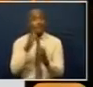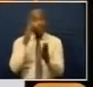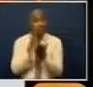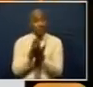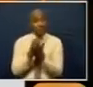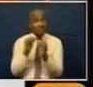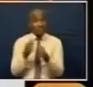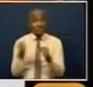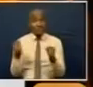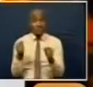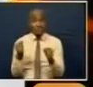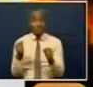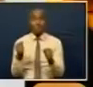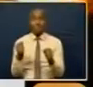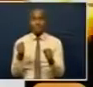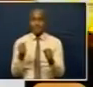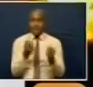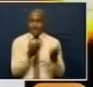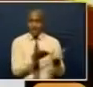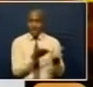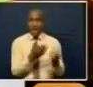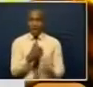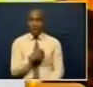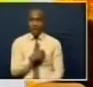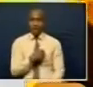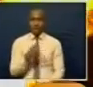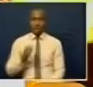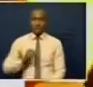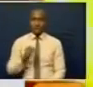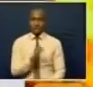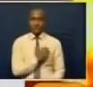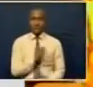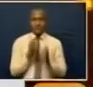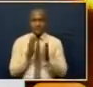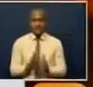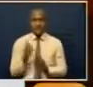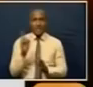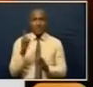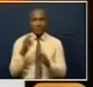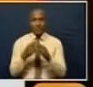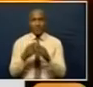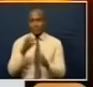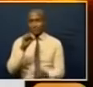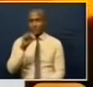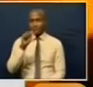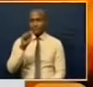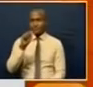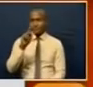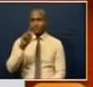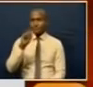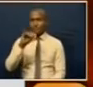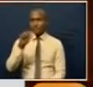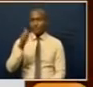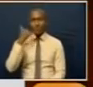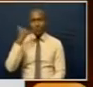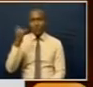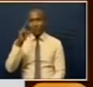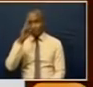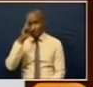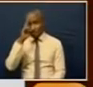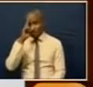We have in the studio live Nairobi Senator Sakaja Johnson. He's been talking to the local police chief, the local